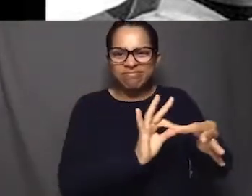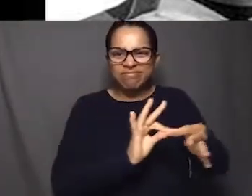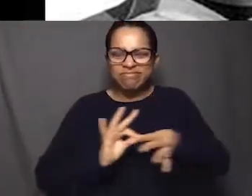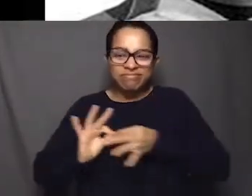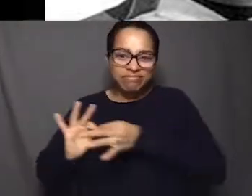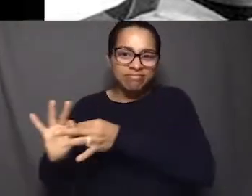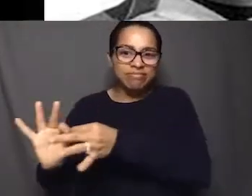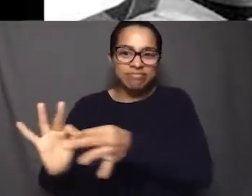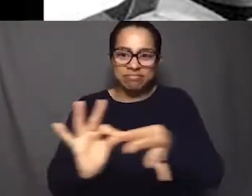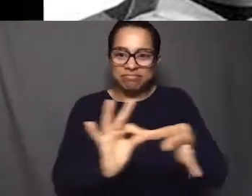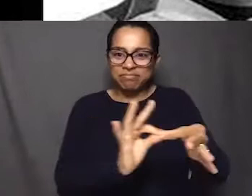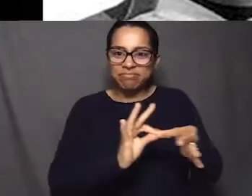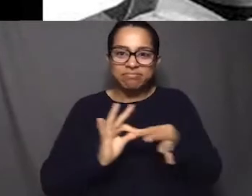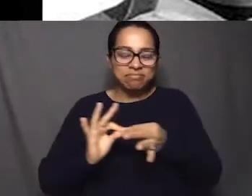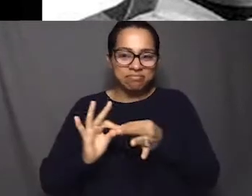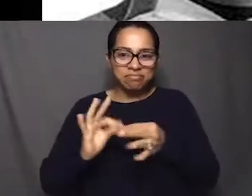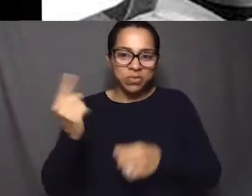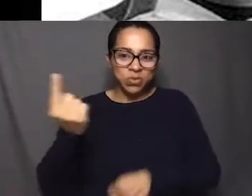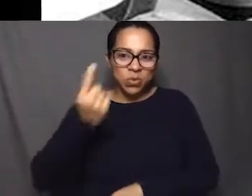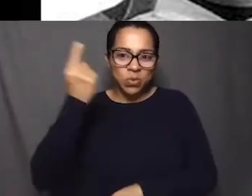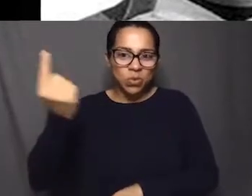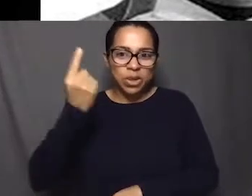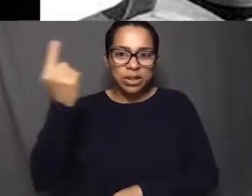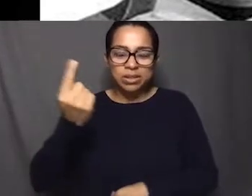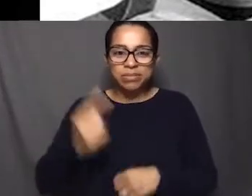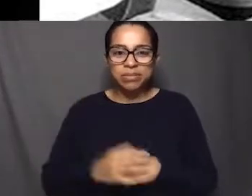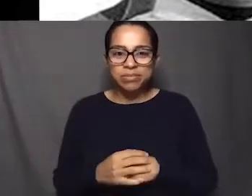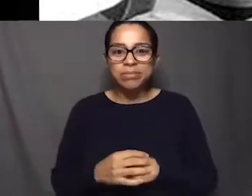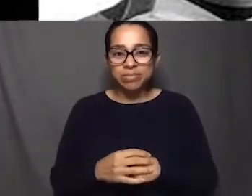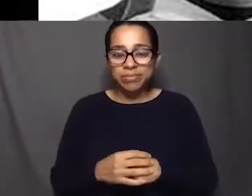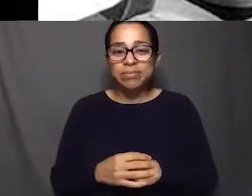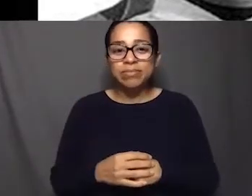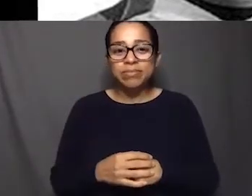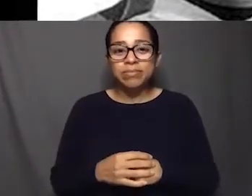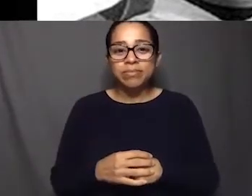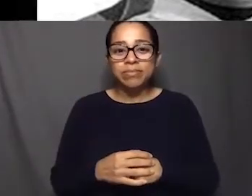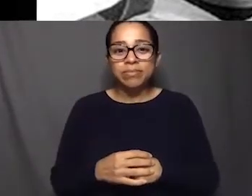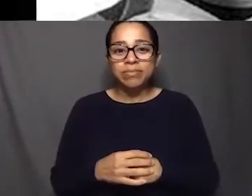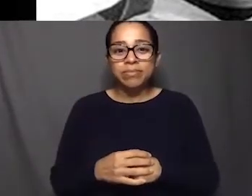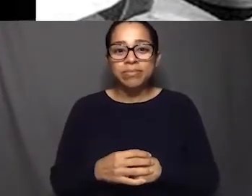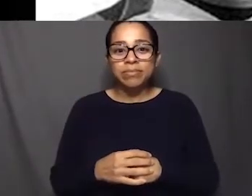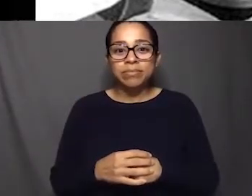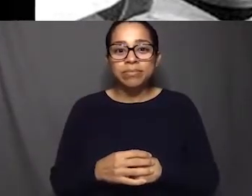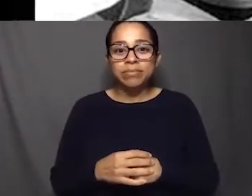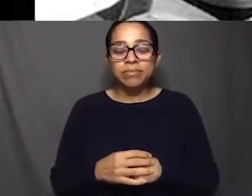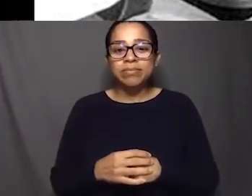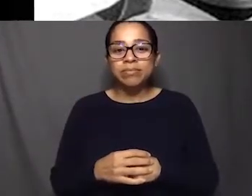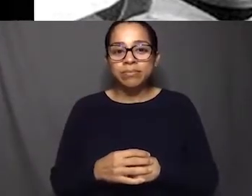whatever affects one directly, yes, sir, affects all indirectly.